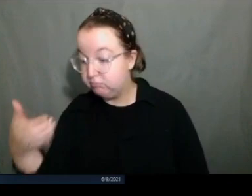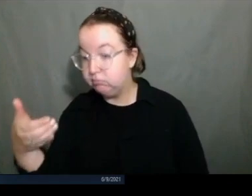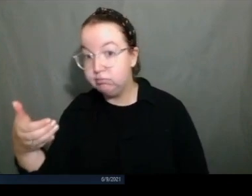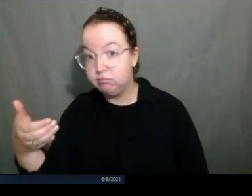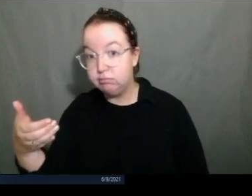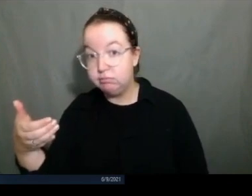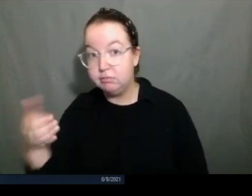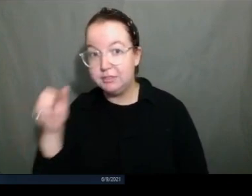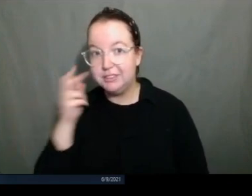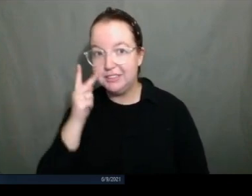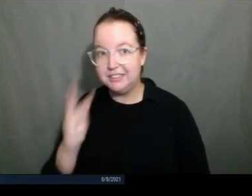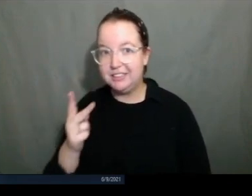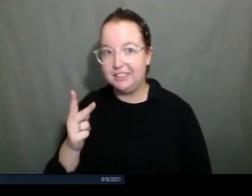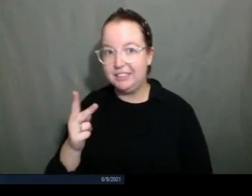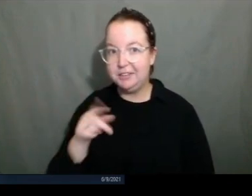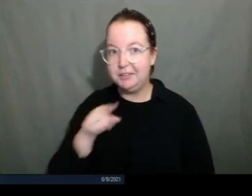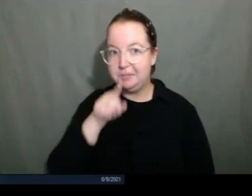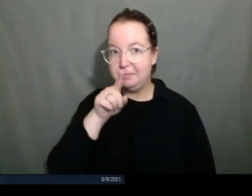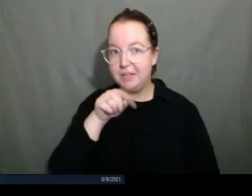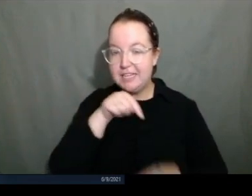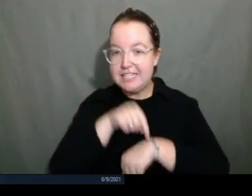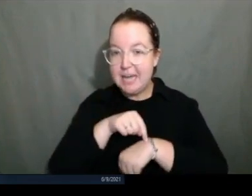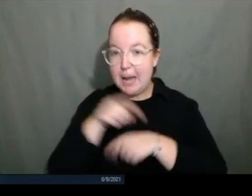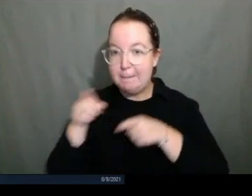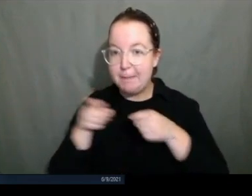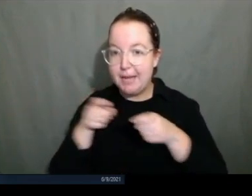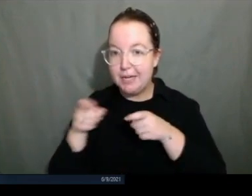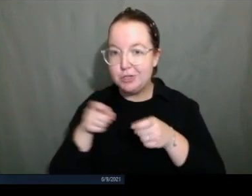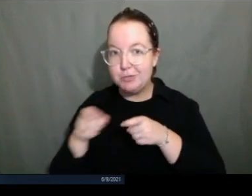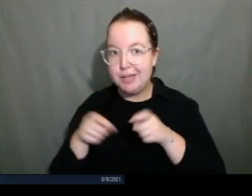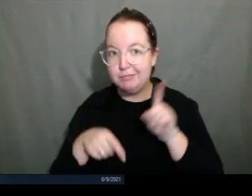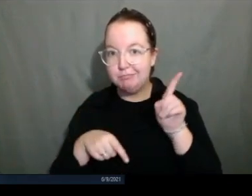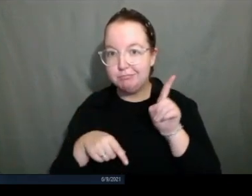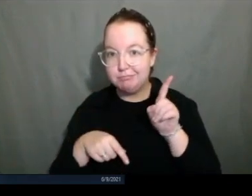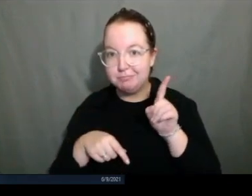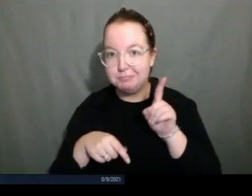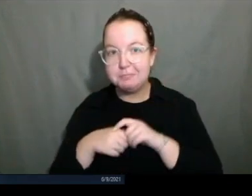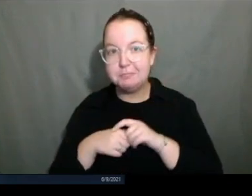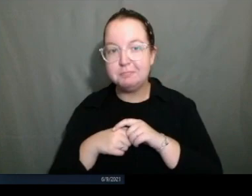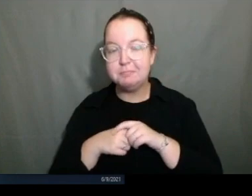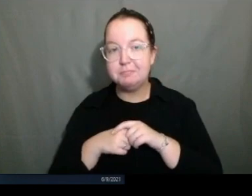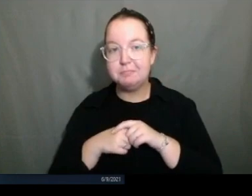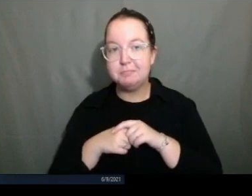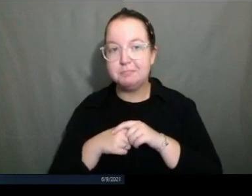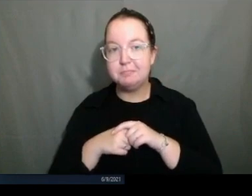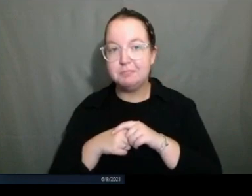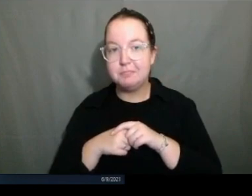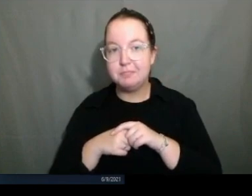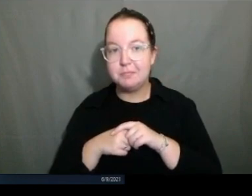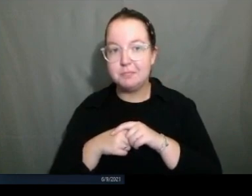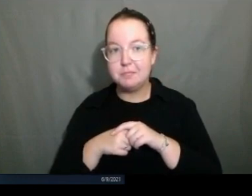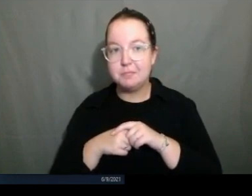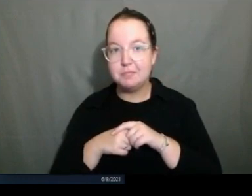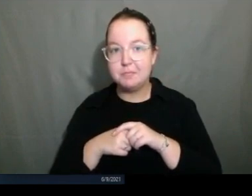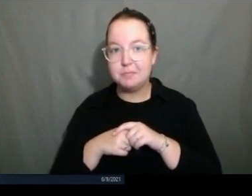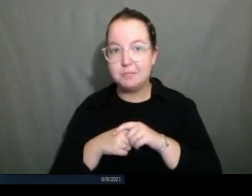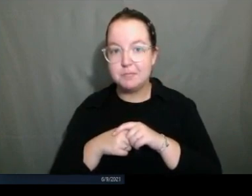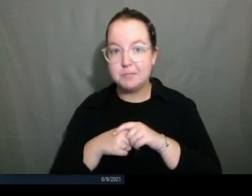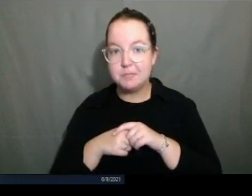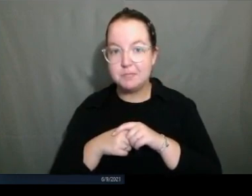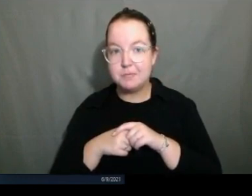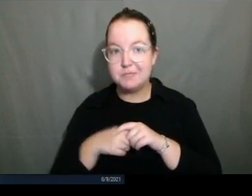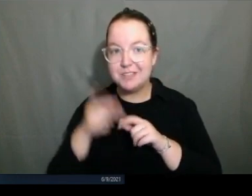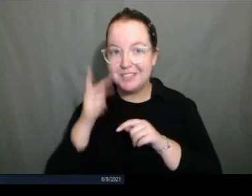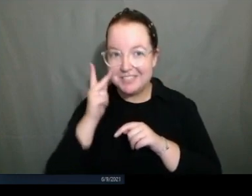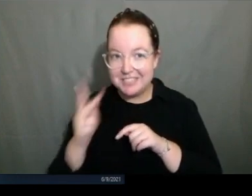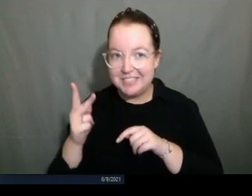to see this web time clock option under time management. And you can click on that and it will look just like the kiosk.